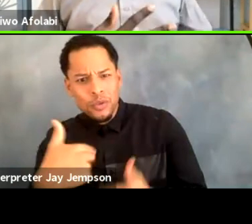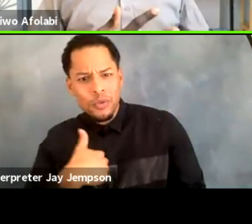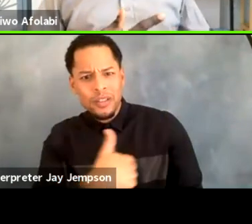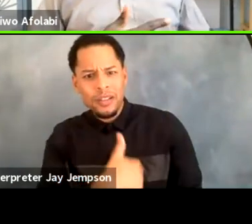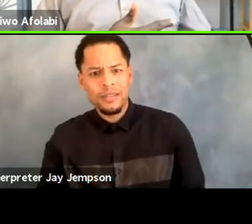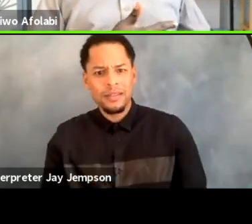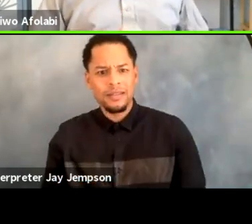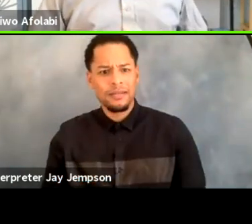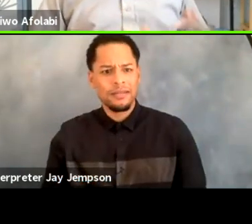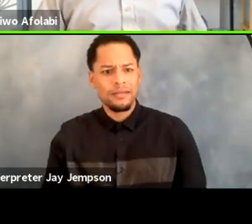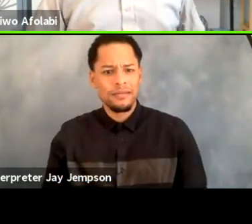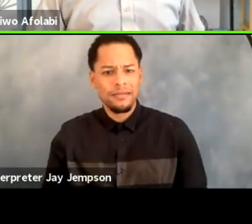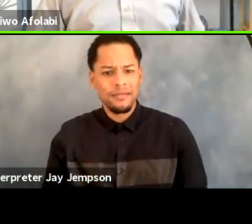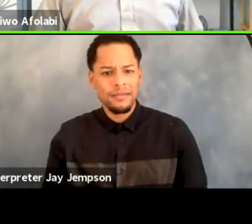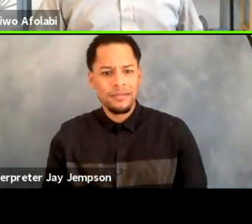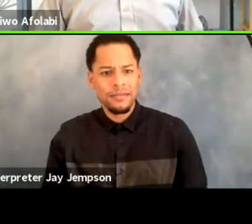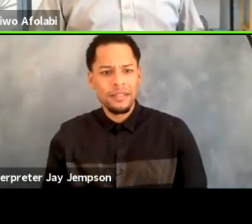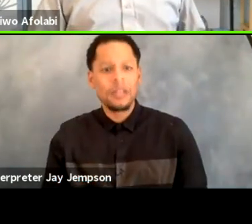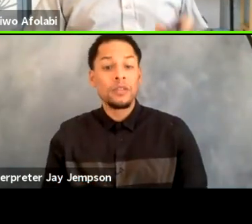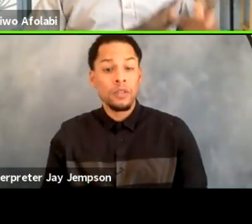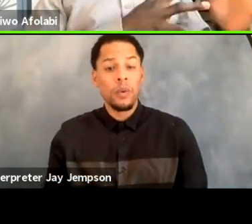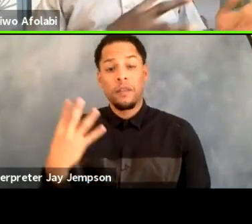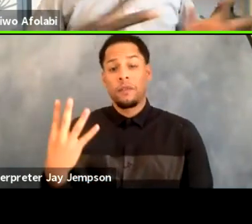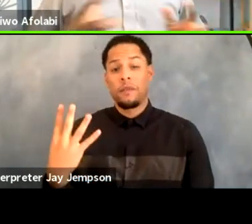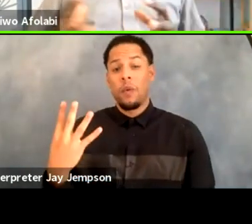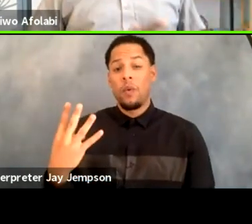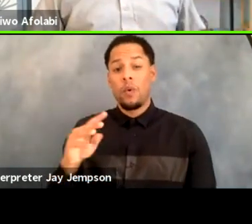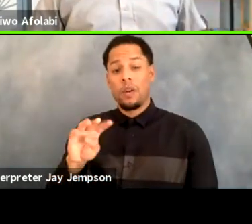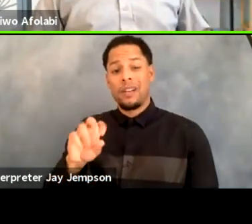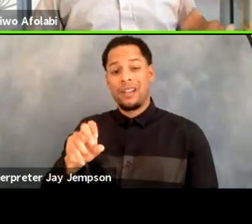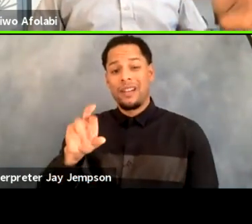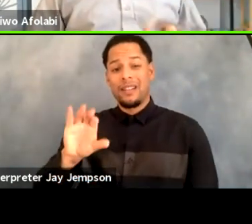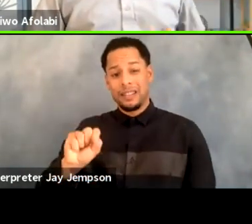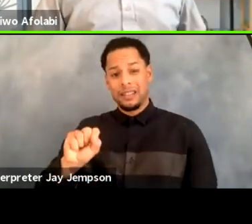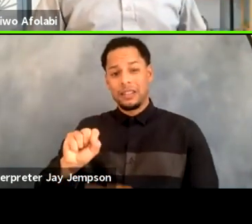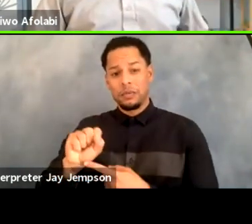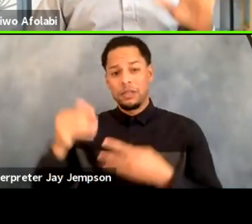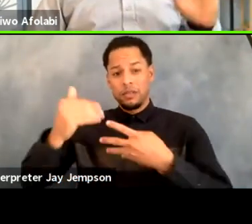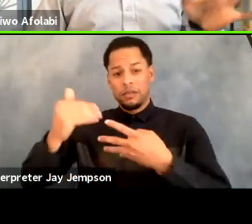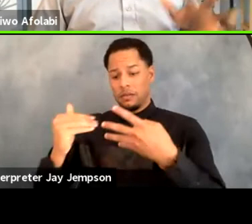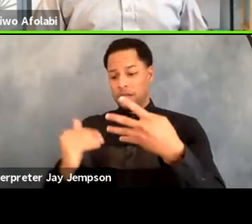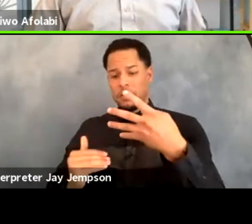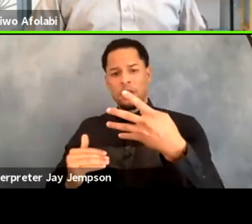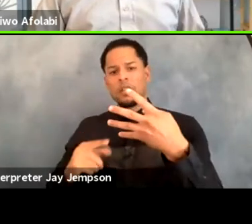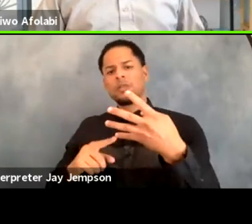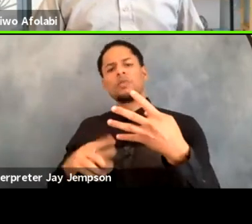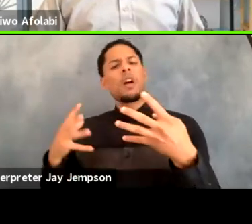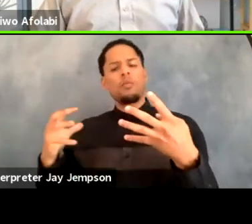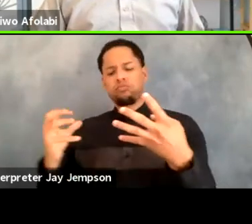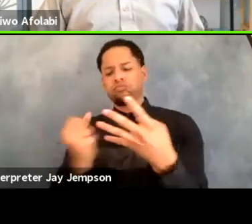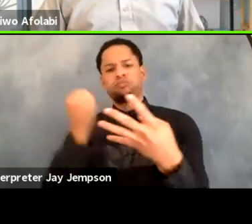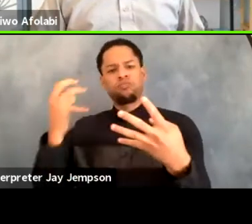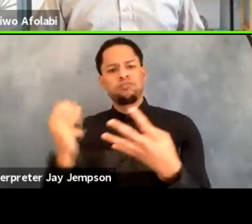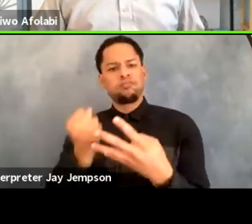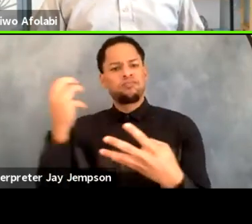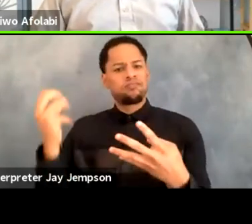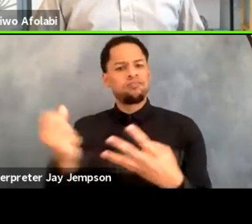four series before now. So if you want to take, you know, an overview of all of them, they're available on